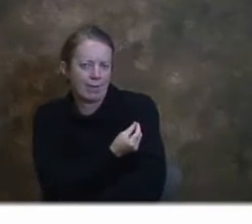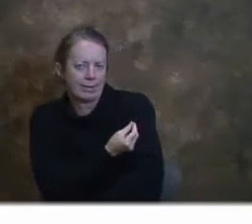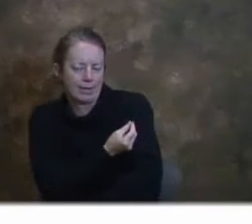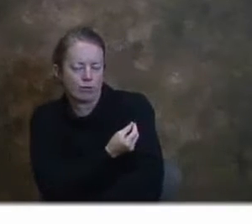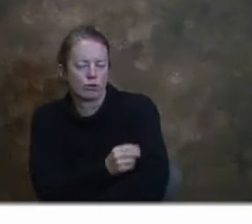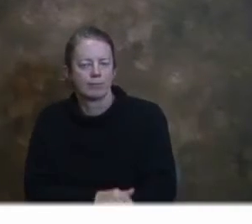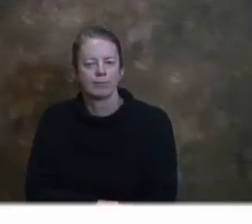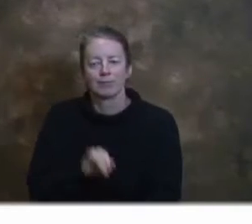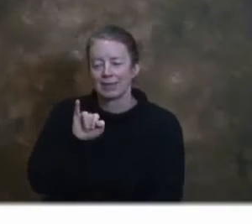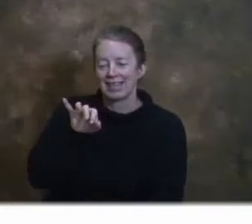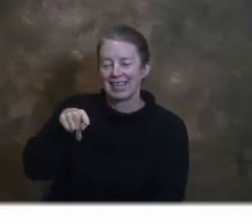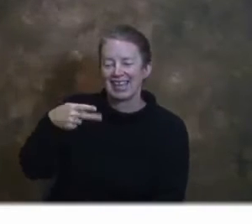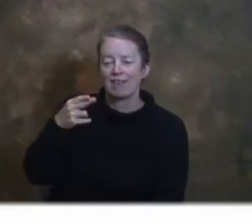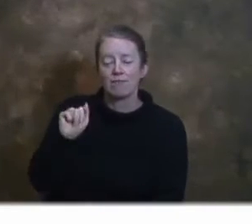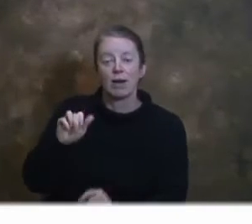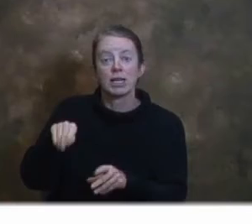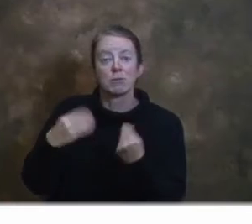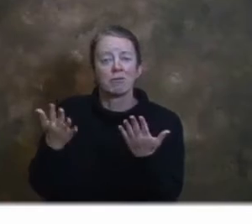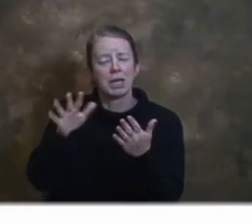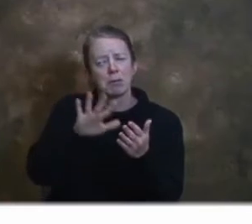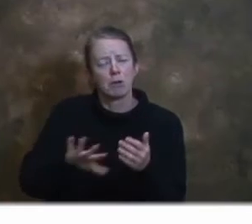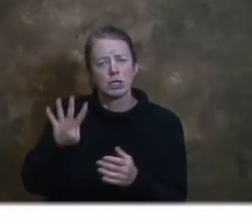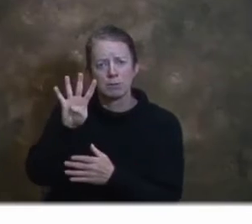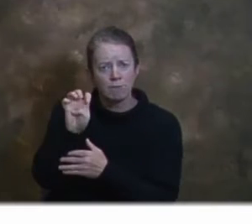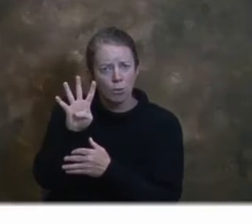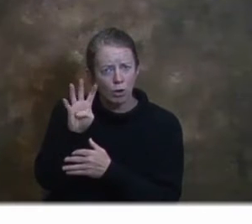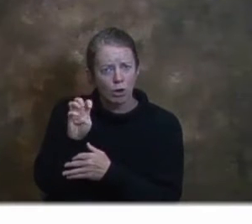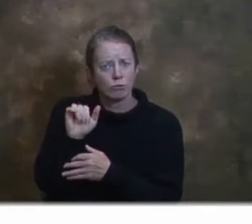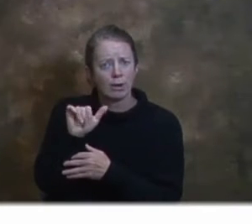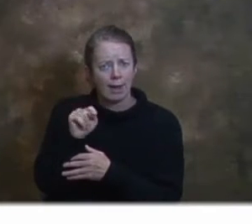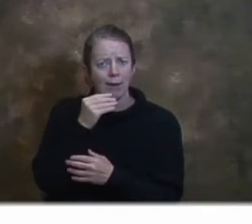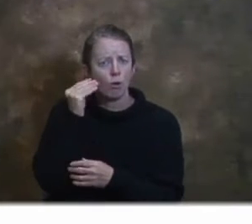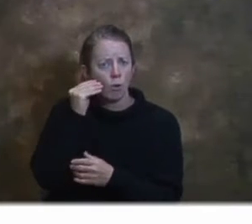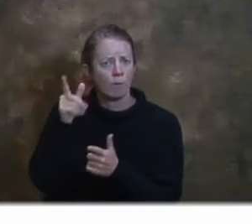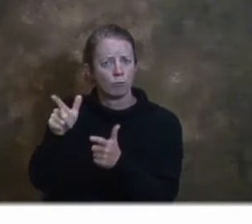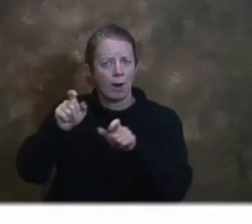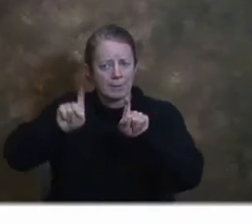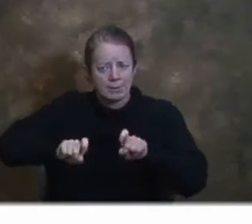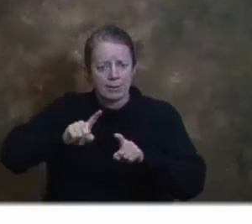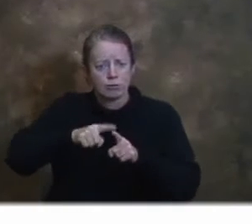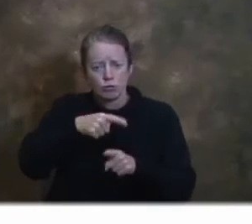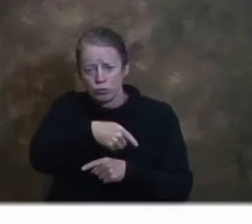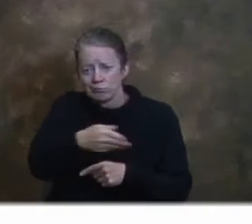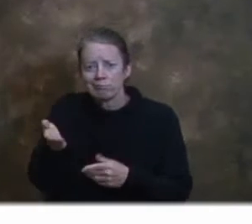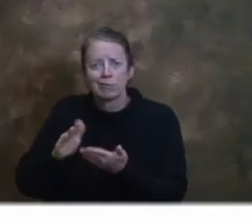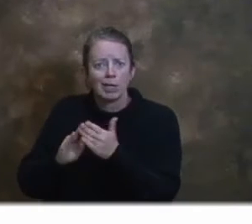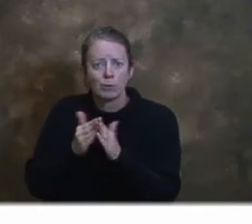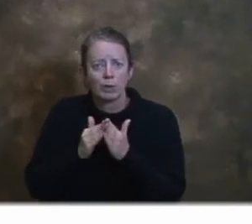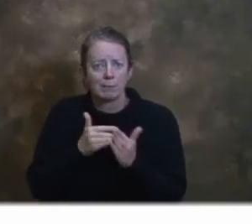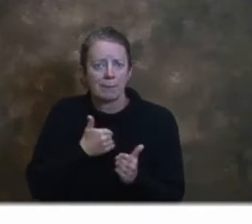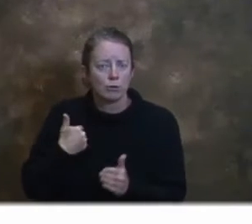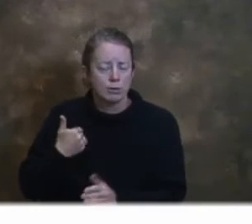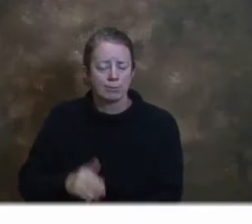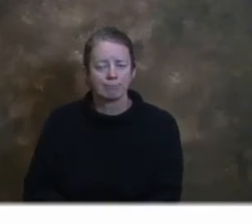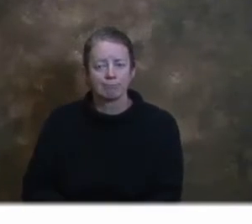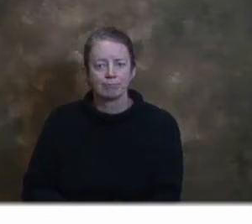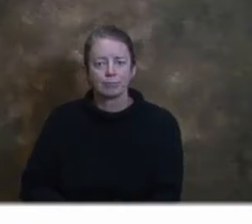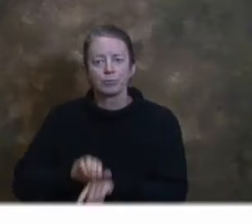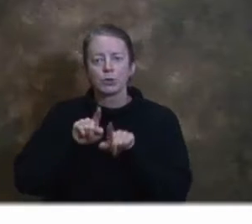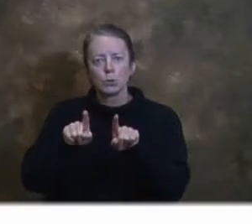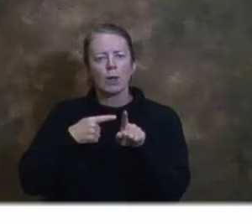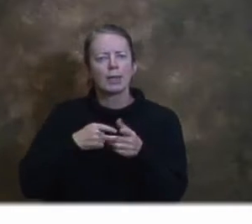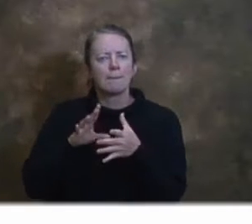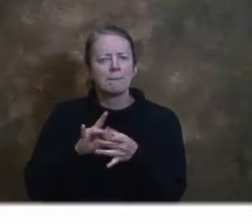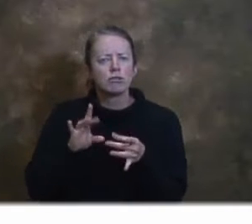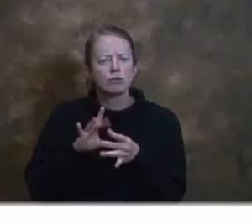provided approximately 400 at-home rapid tests to members of the community. And just while I'm mentioning